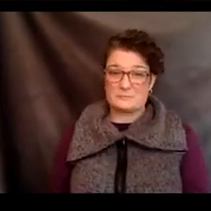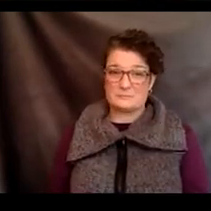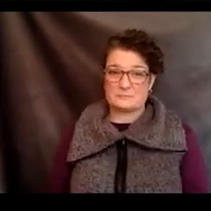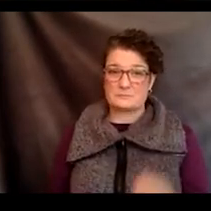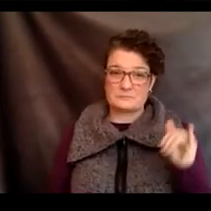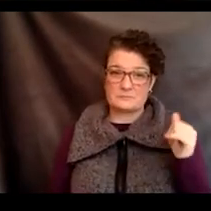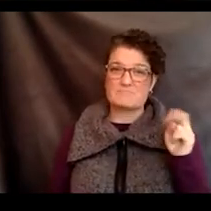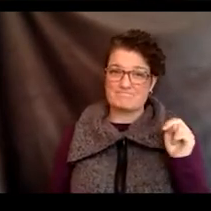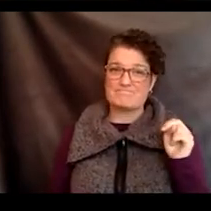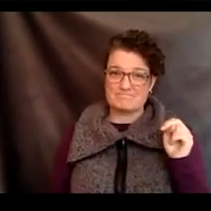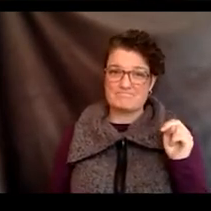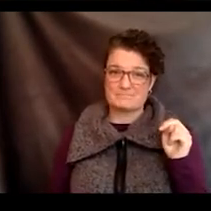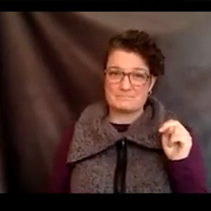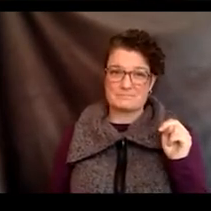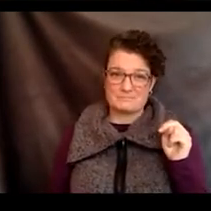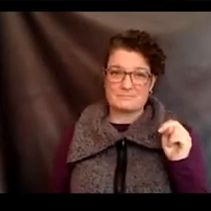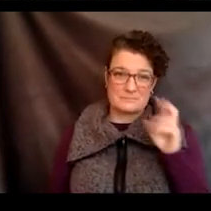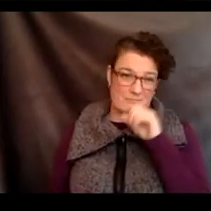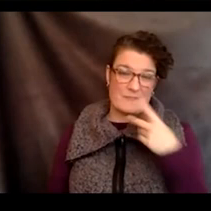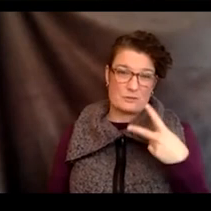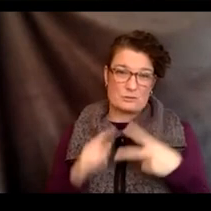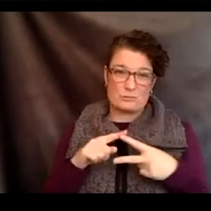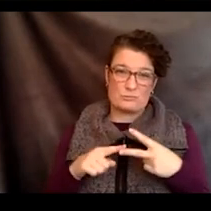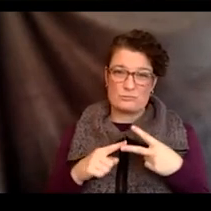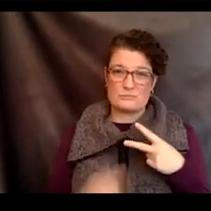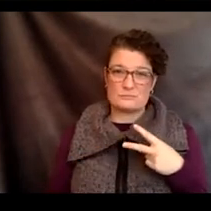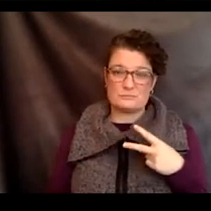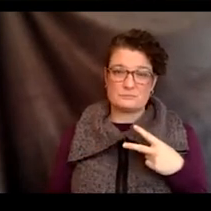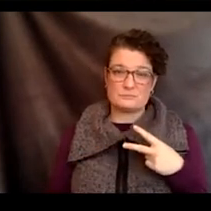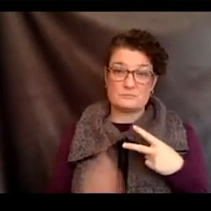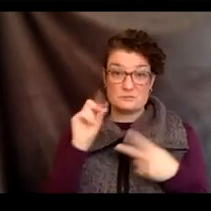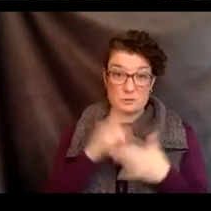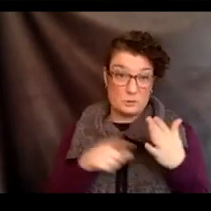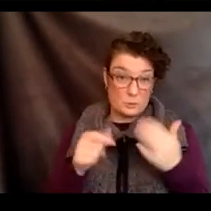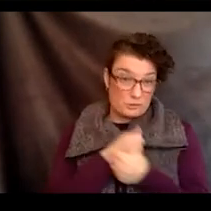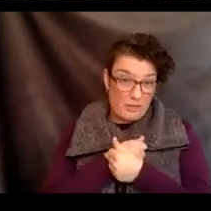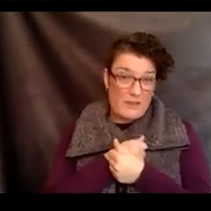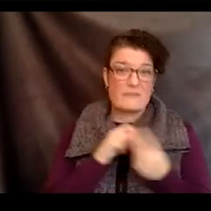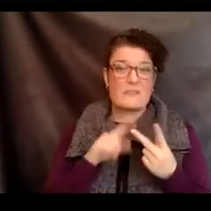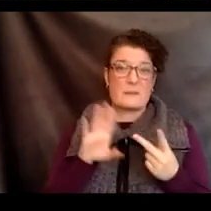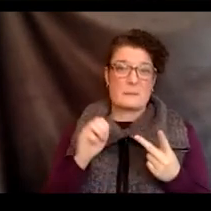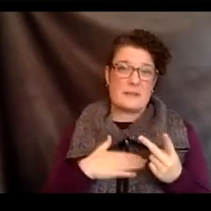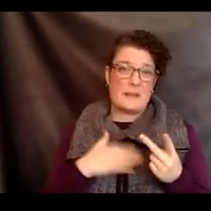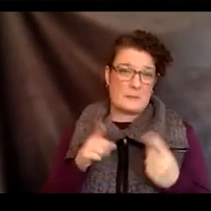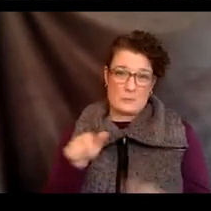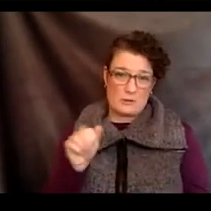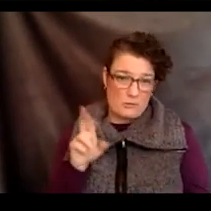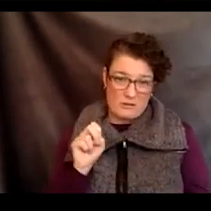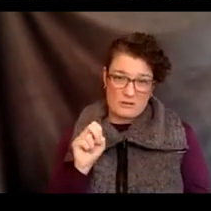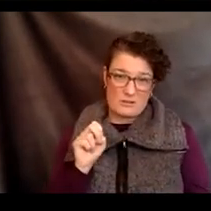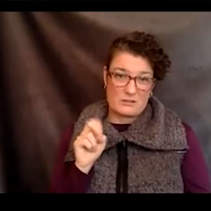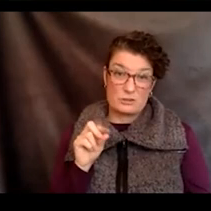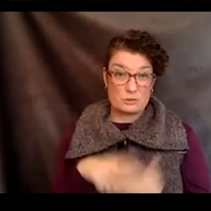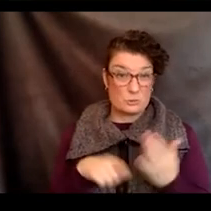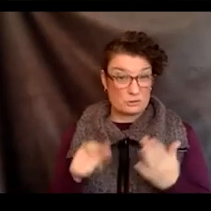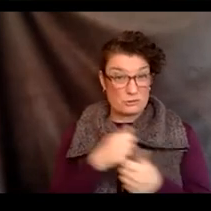Yeah, I guess two nuggets. Just like, do what you love and just be happy where you are. Do what you love, because